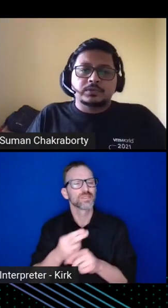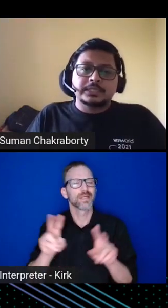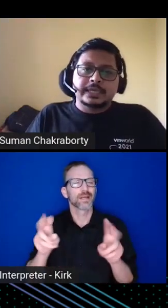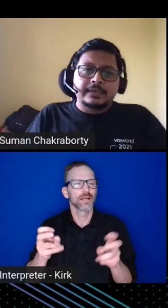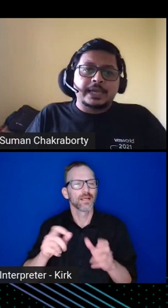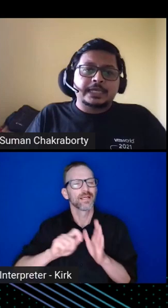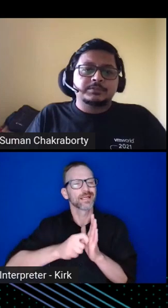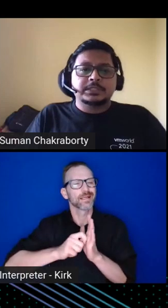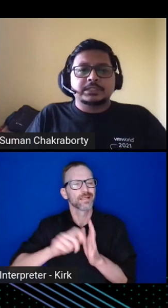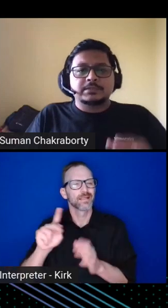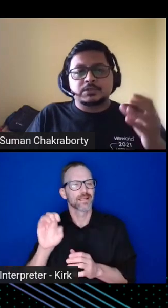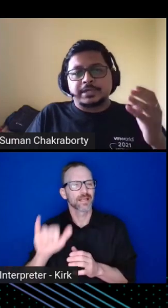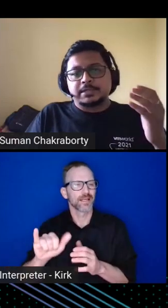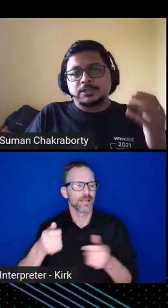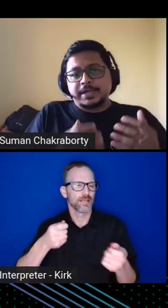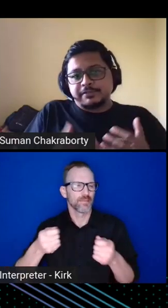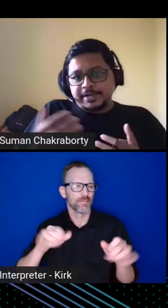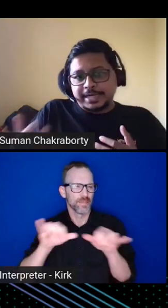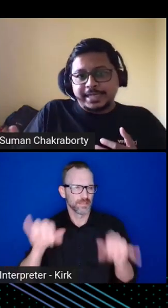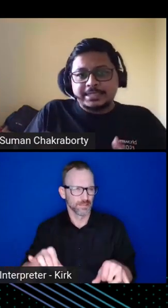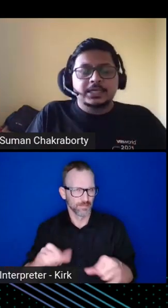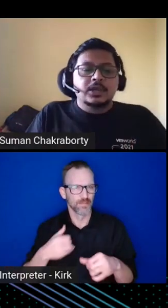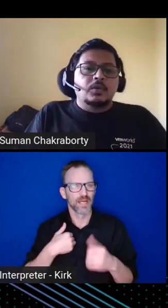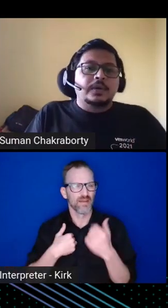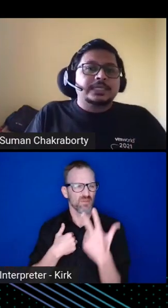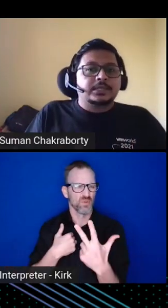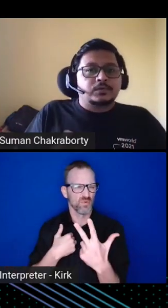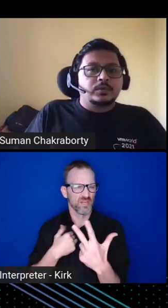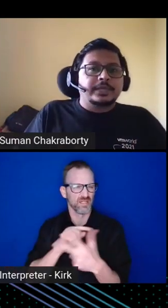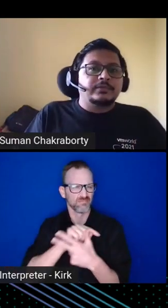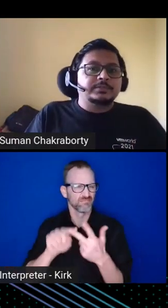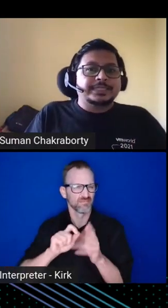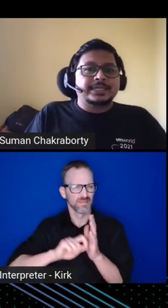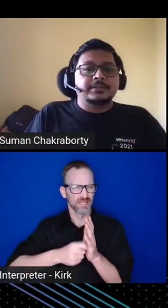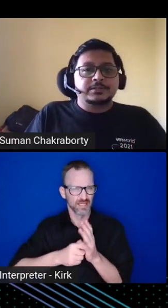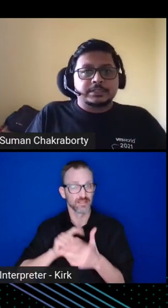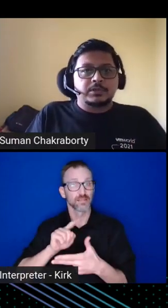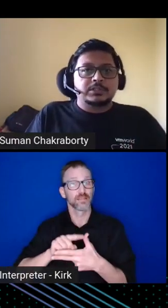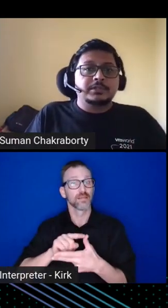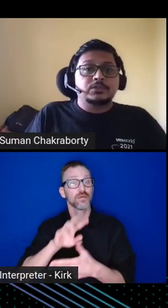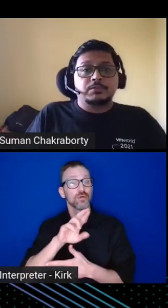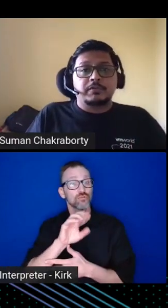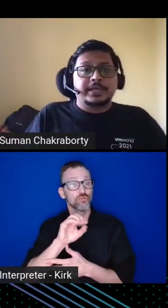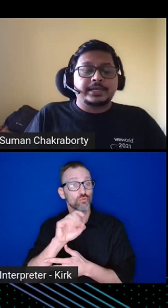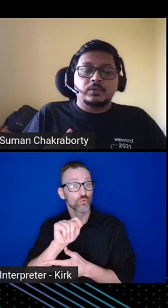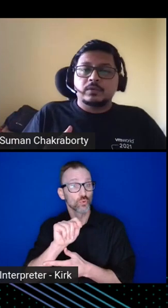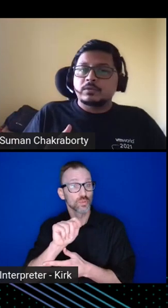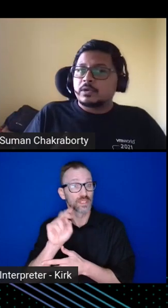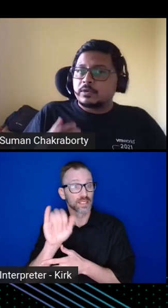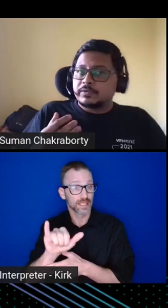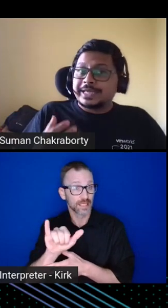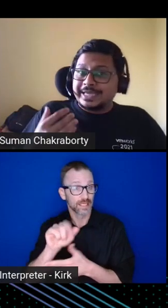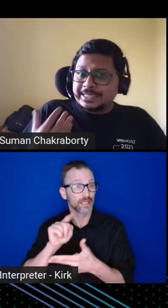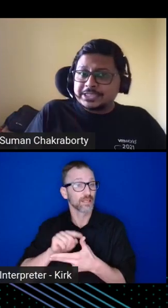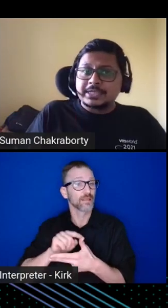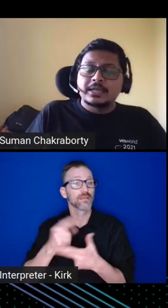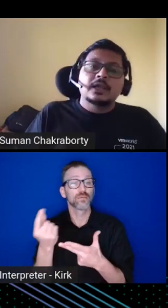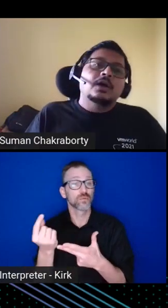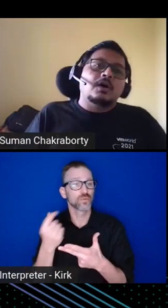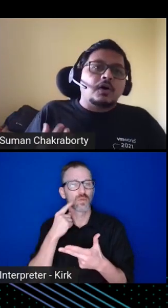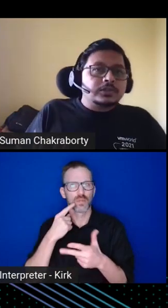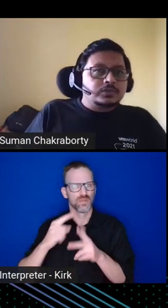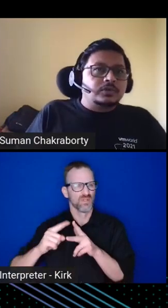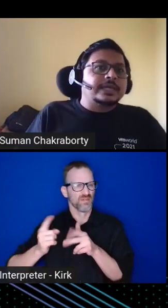So using the key management system, so there are three different keys. One is a root key, which basically is responsible to provide you with the